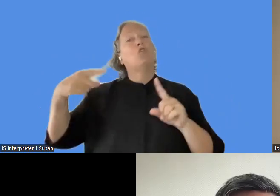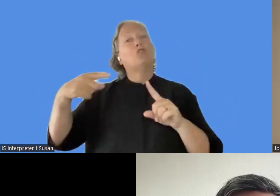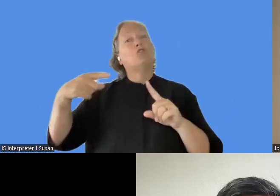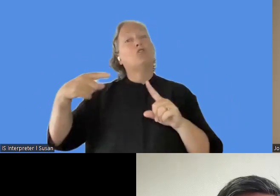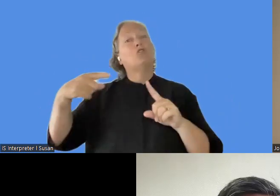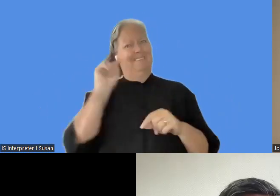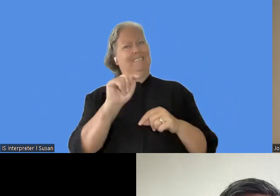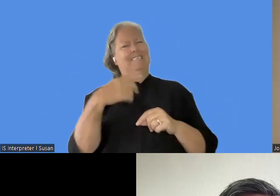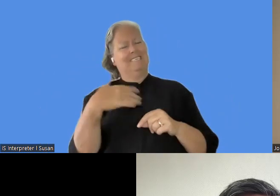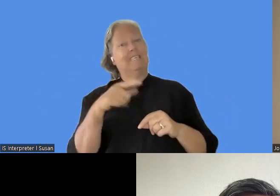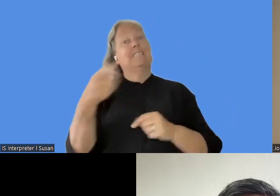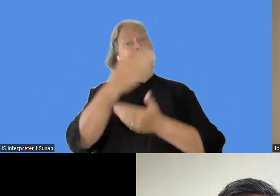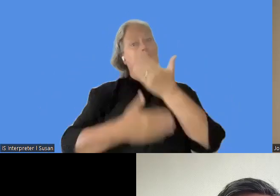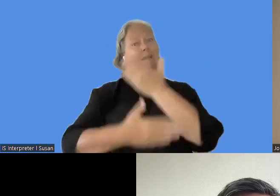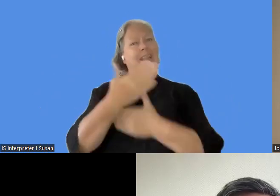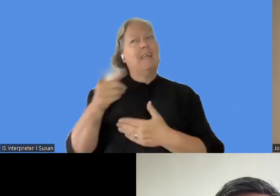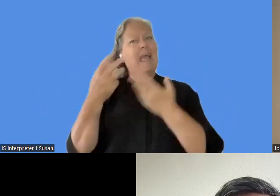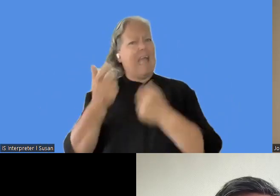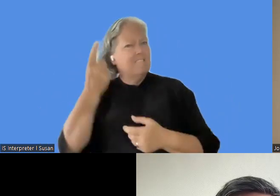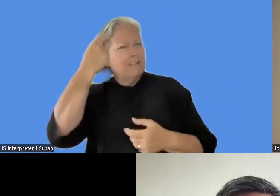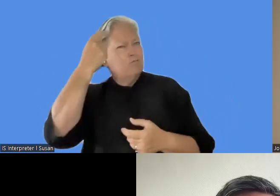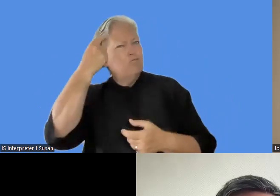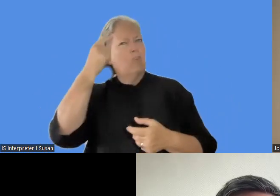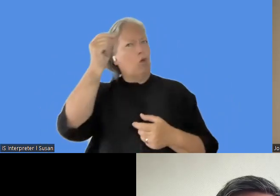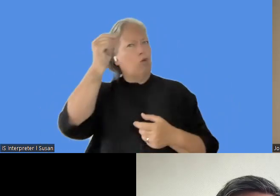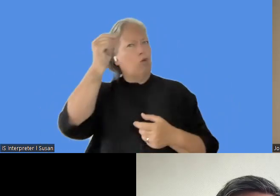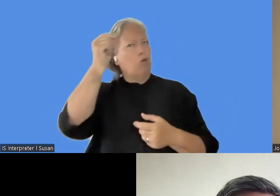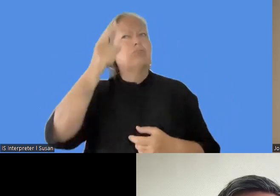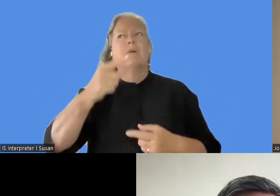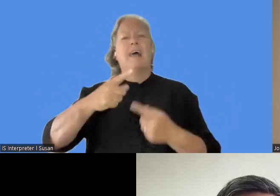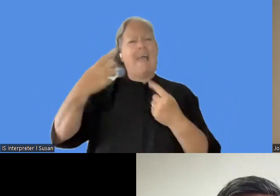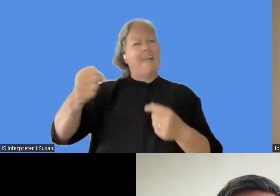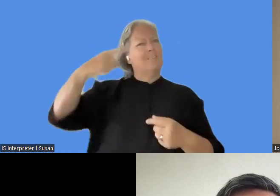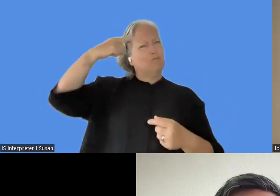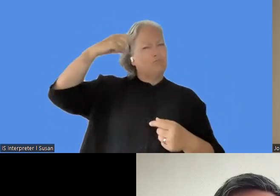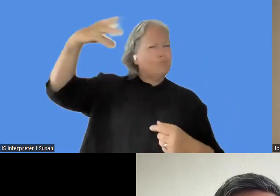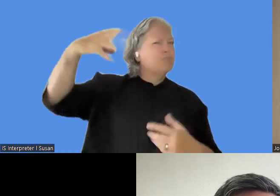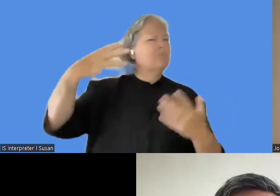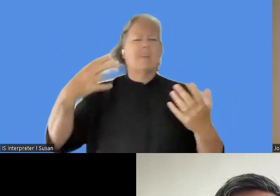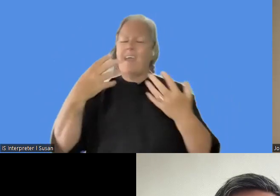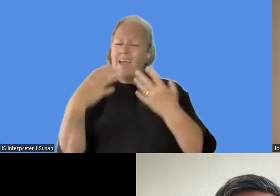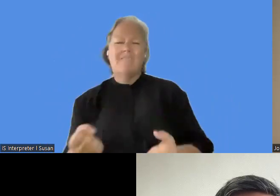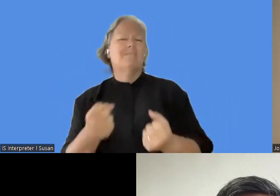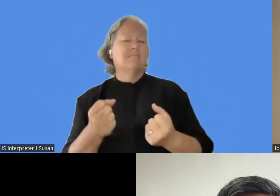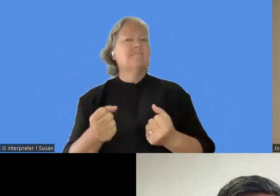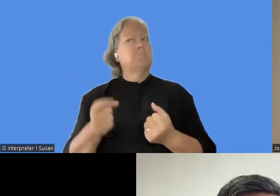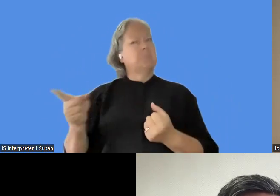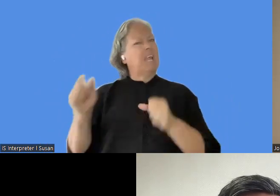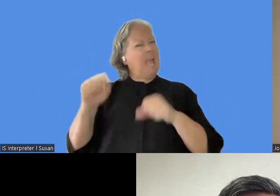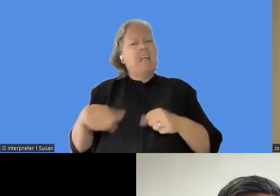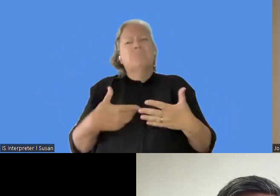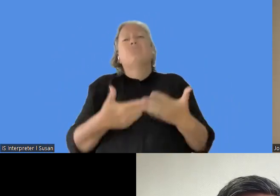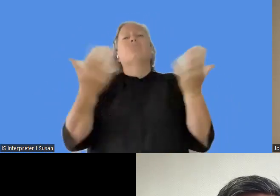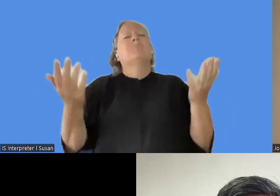are highly innovative. They can do a lot of things, but we should know what they really want